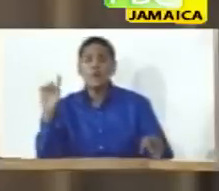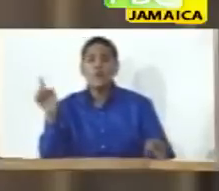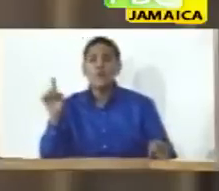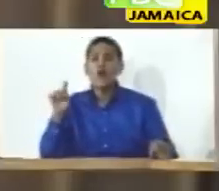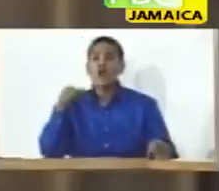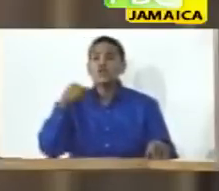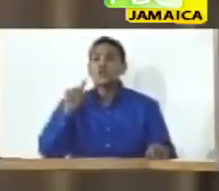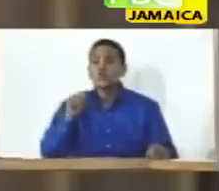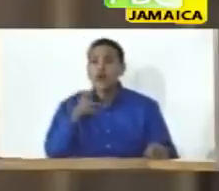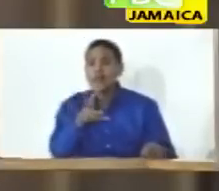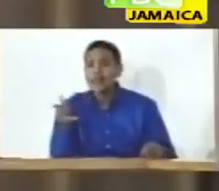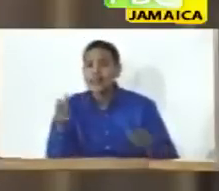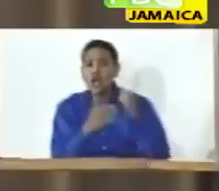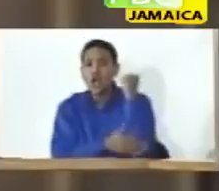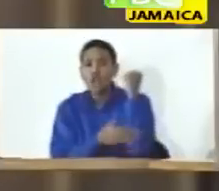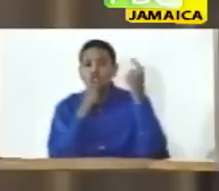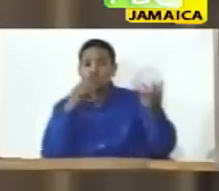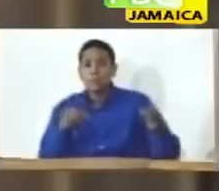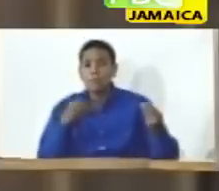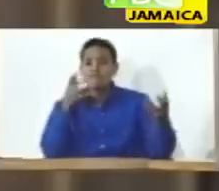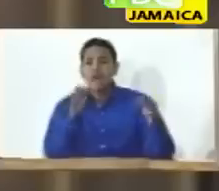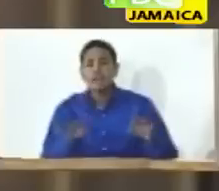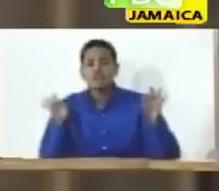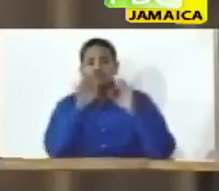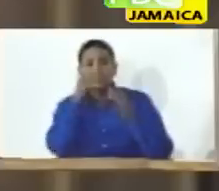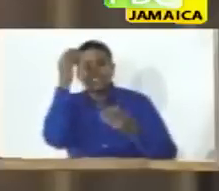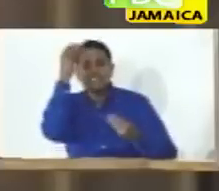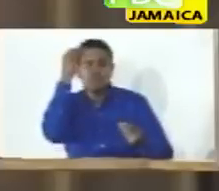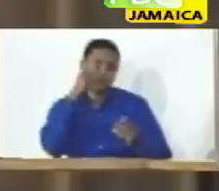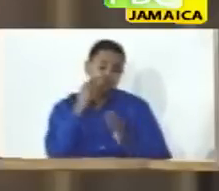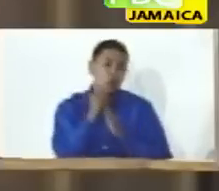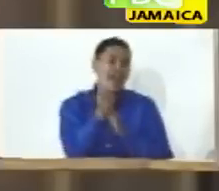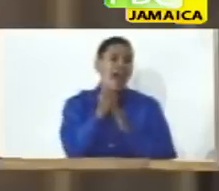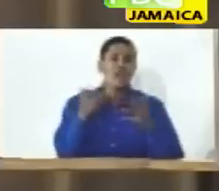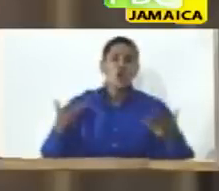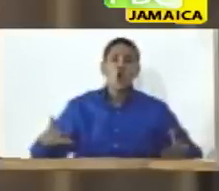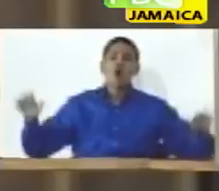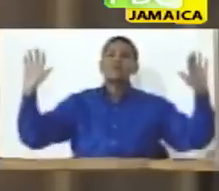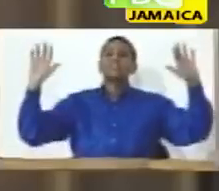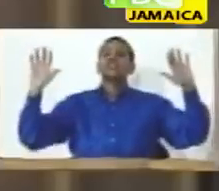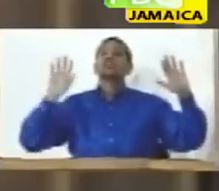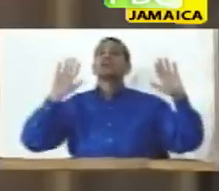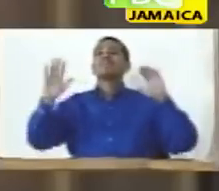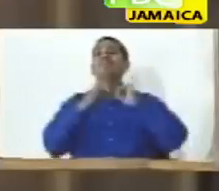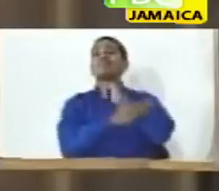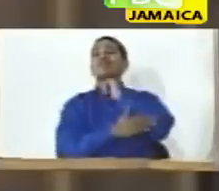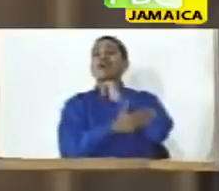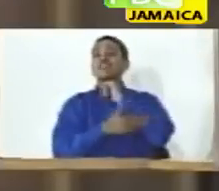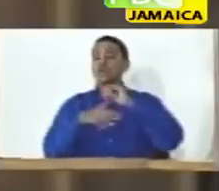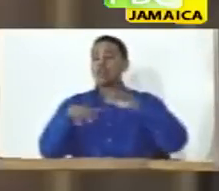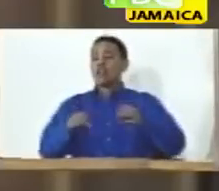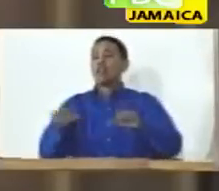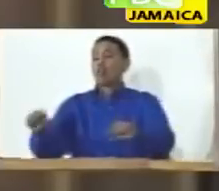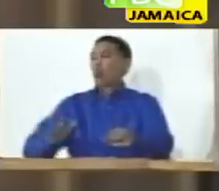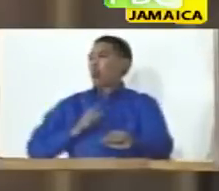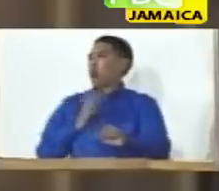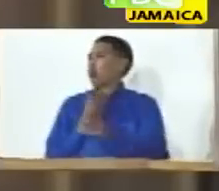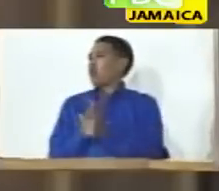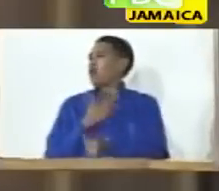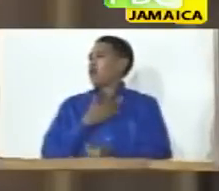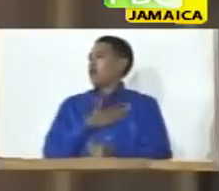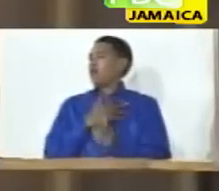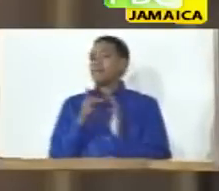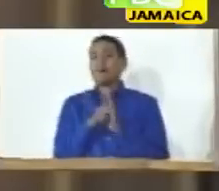country and to provide critical information to guide the completion of the National Squatter Management Policy